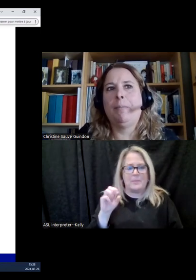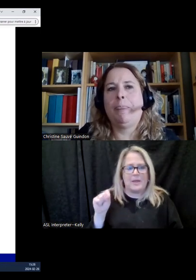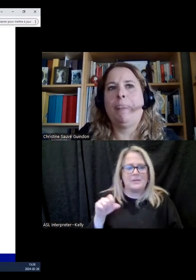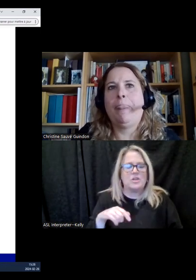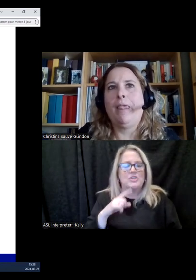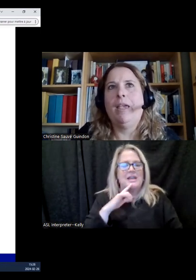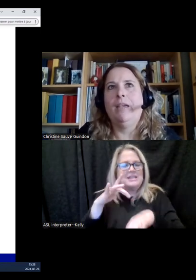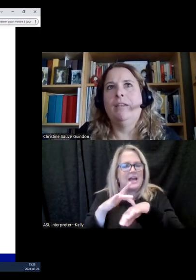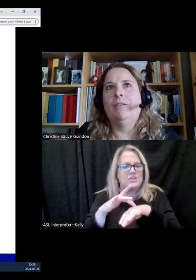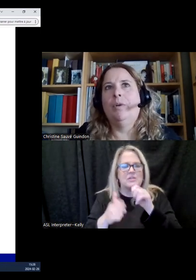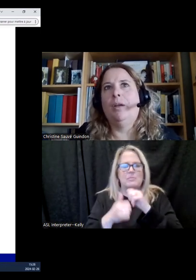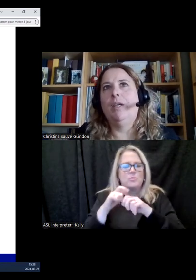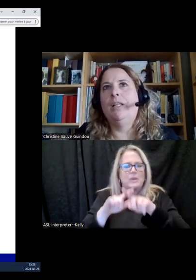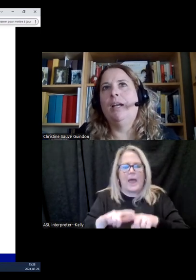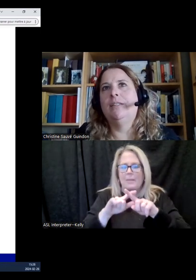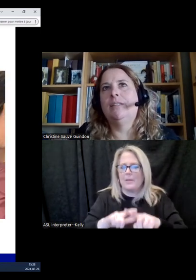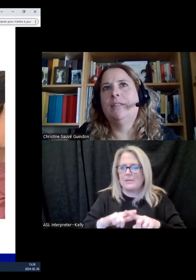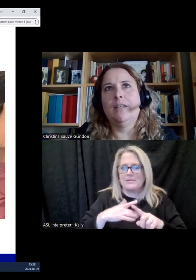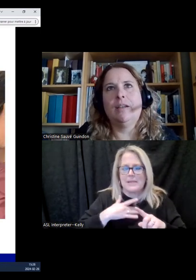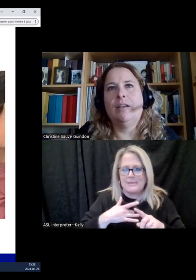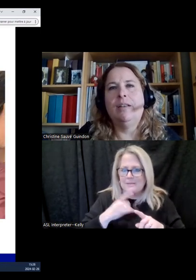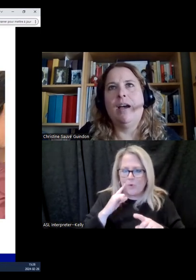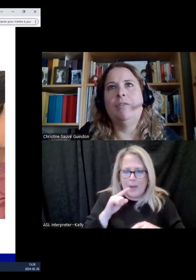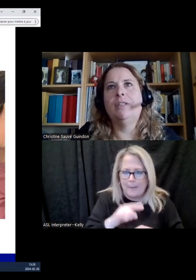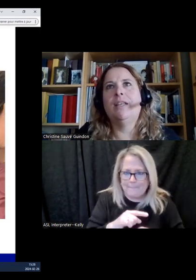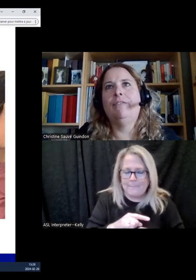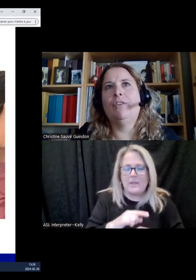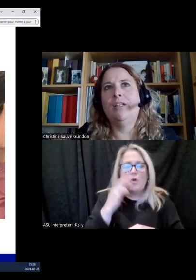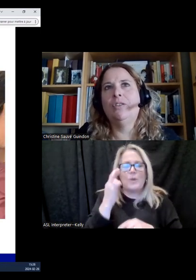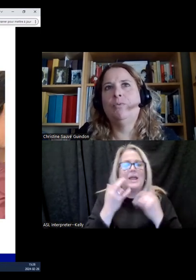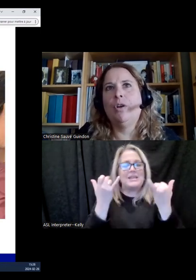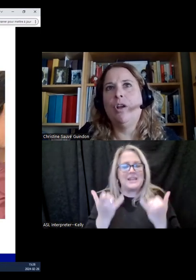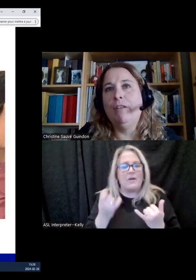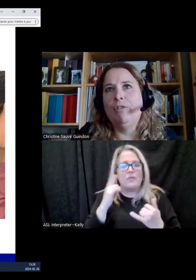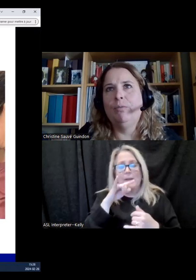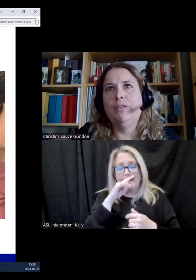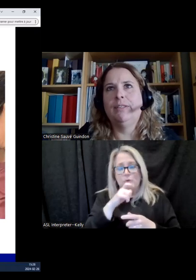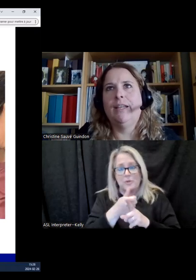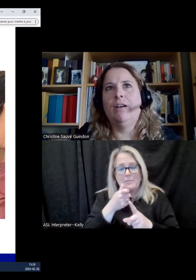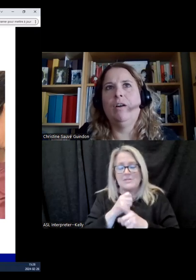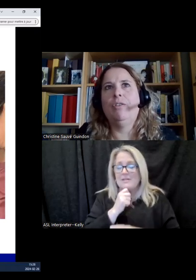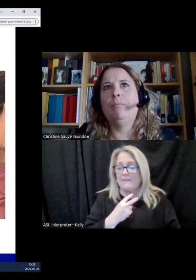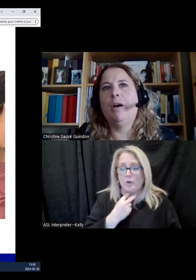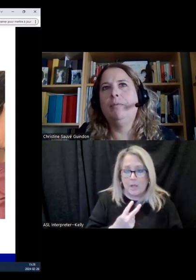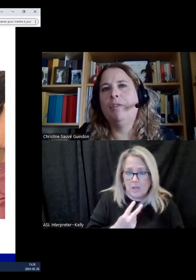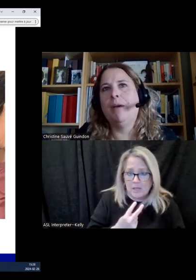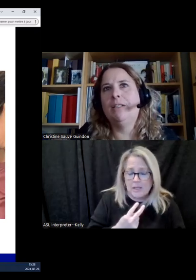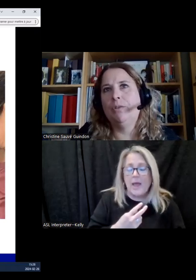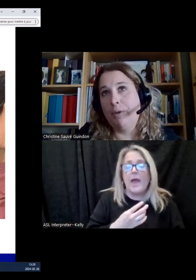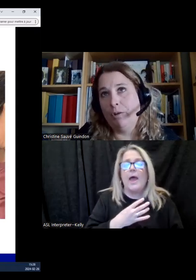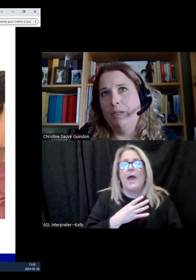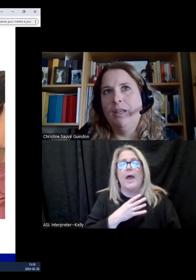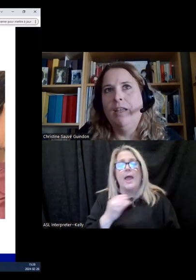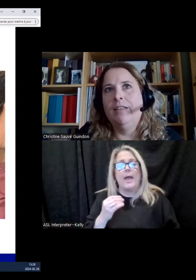him. What I realize is now is that for kids who are nonverbal and are at the bottom of the